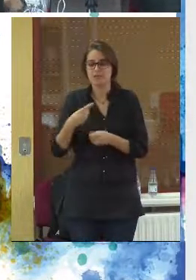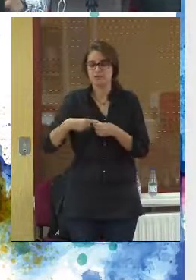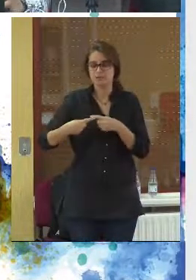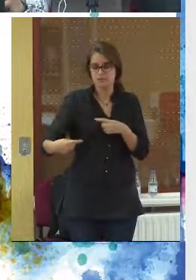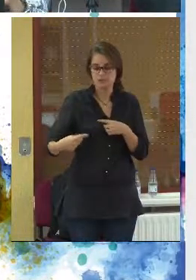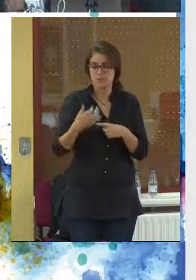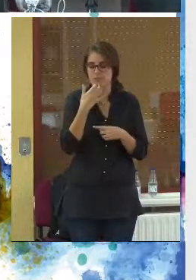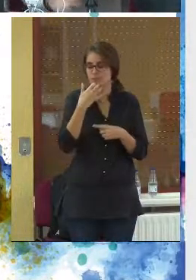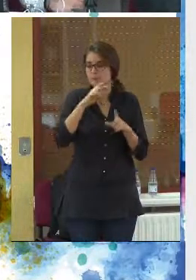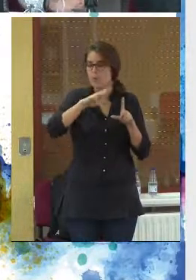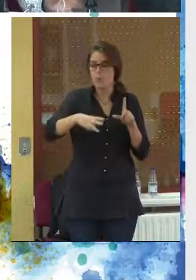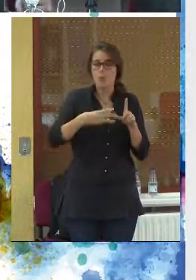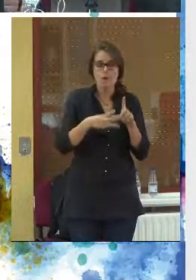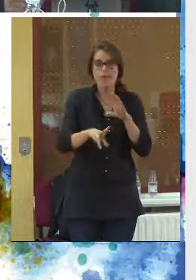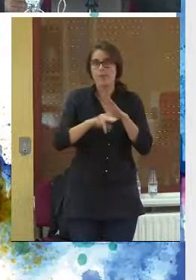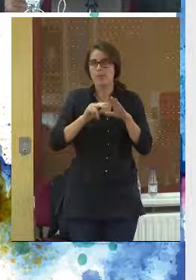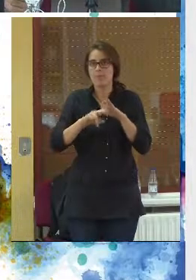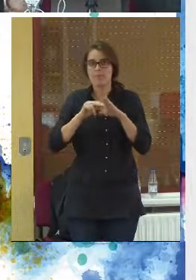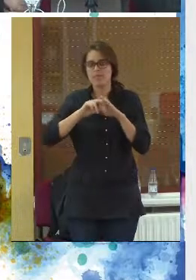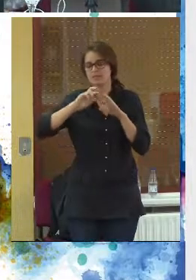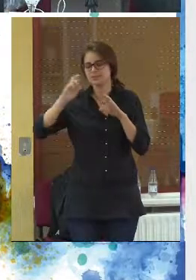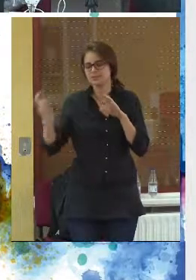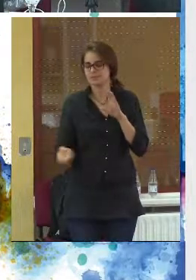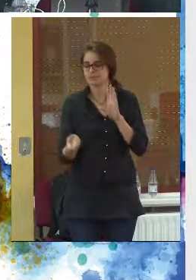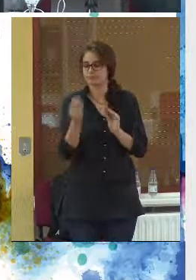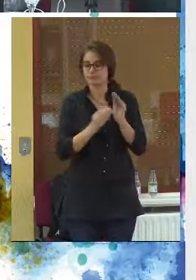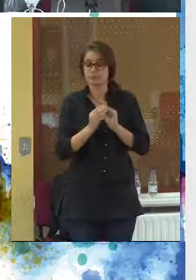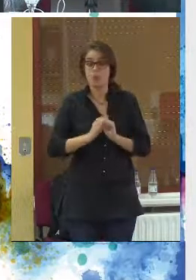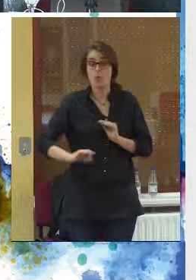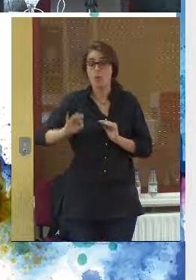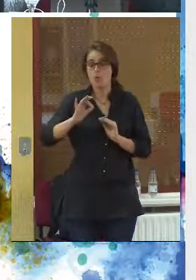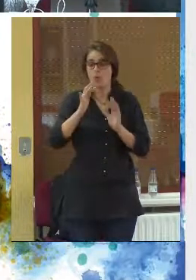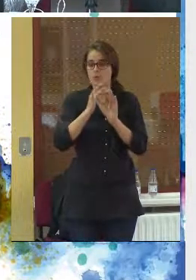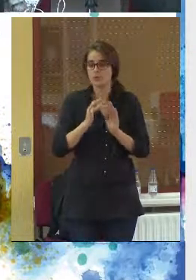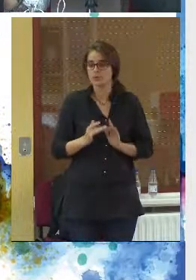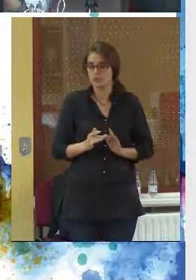electronic resources, videos, or even contacts that